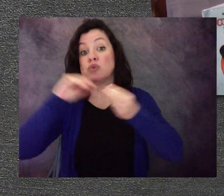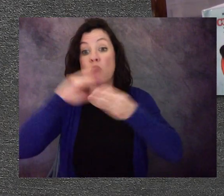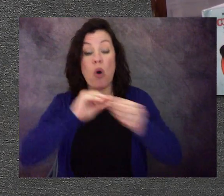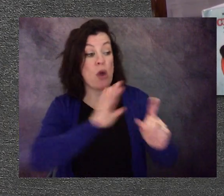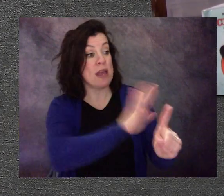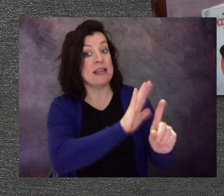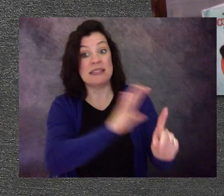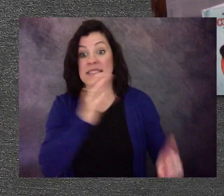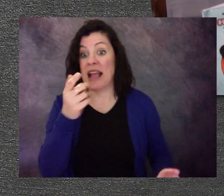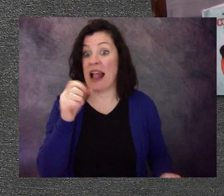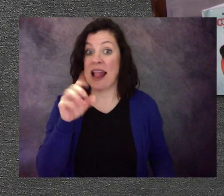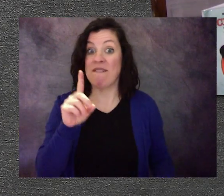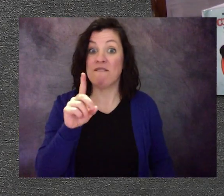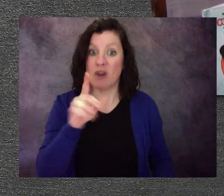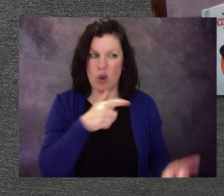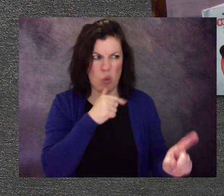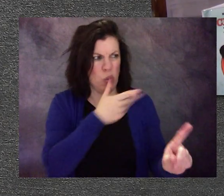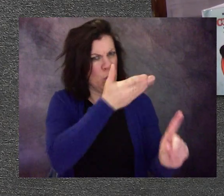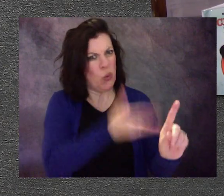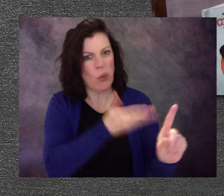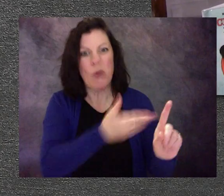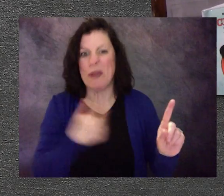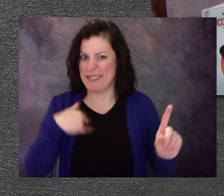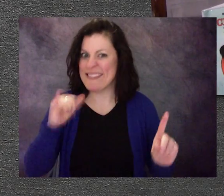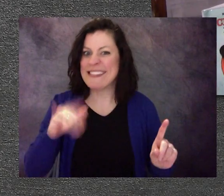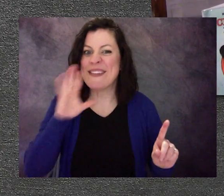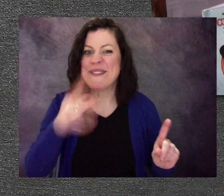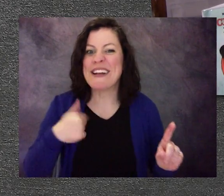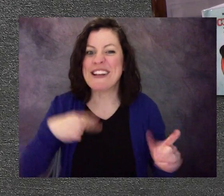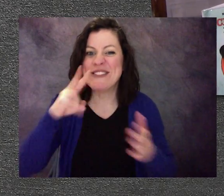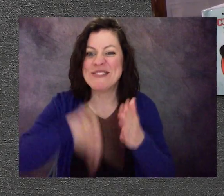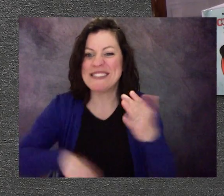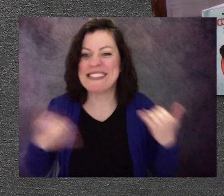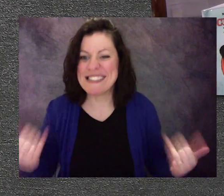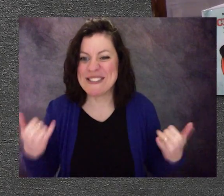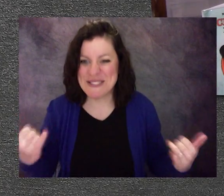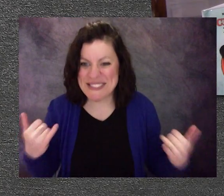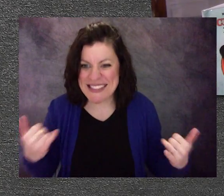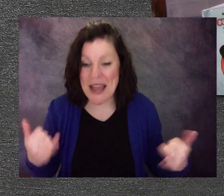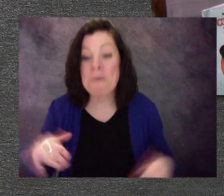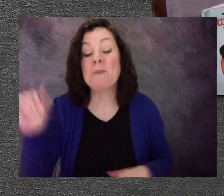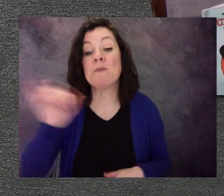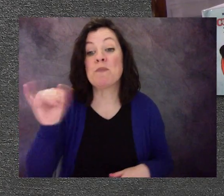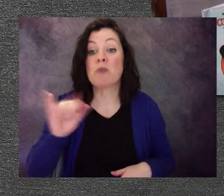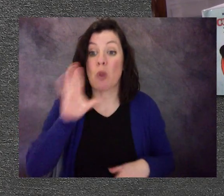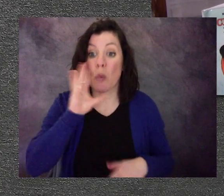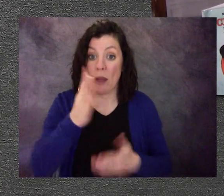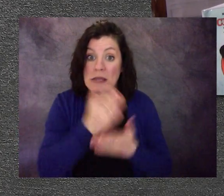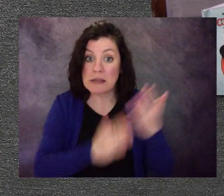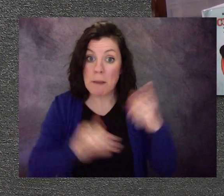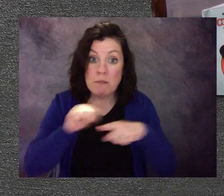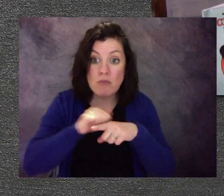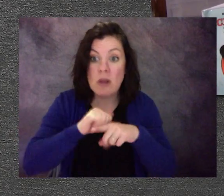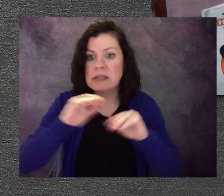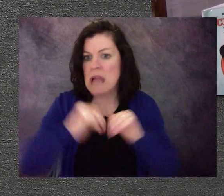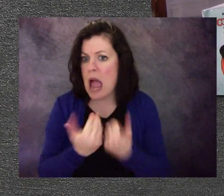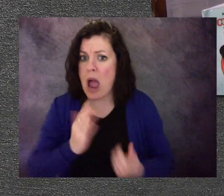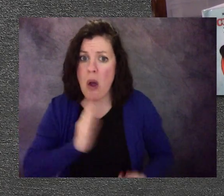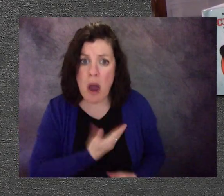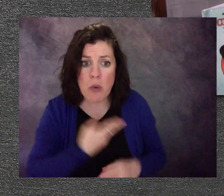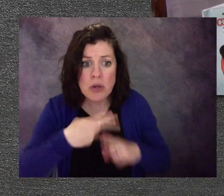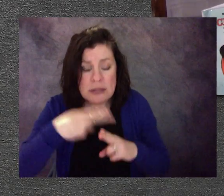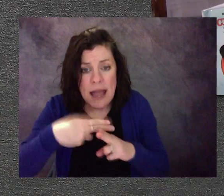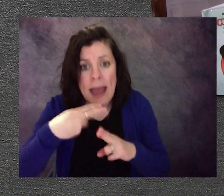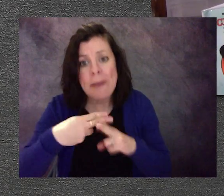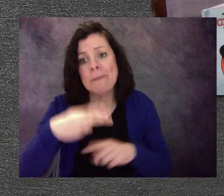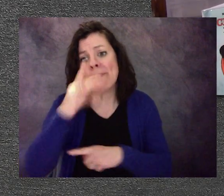Clifford and his very first book ever. We're going to do some activities practicing our name and our letters, and we're going to make this